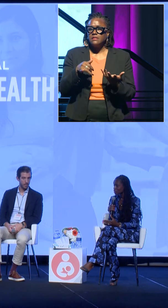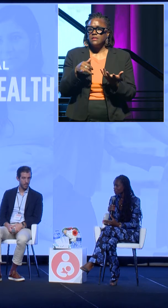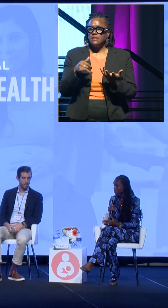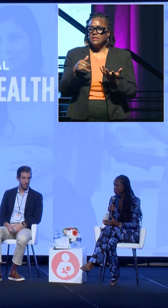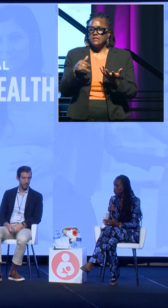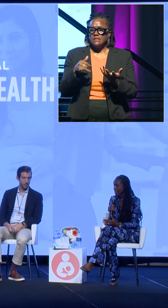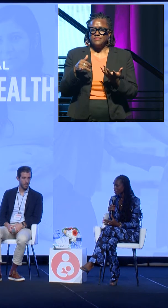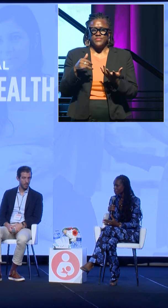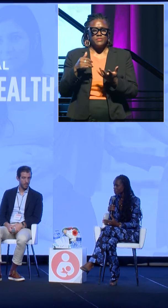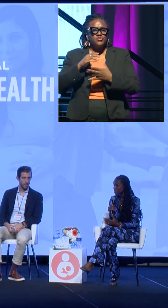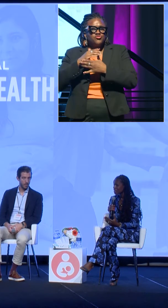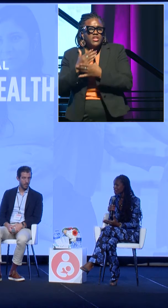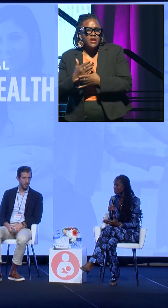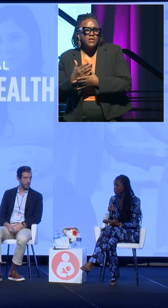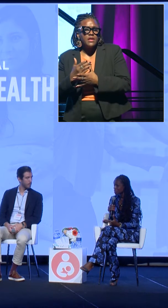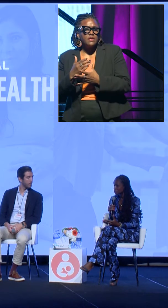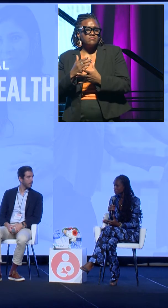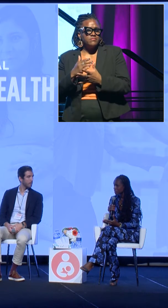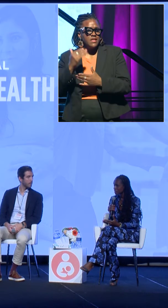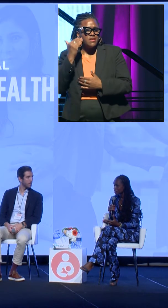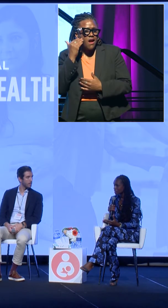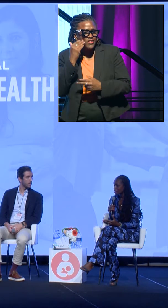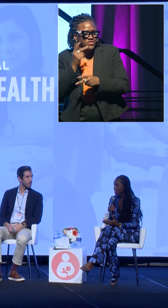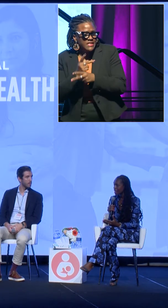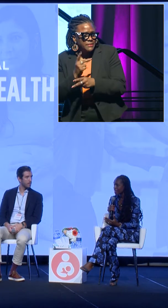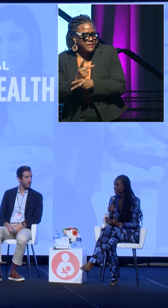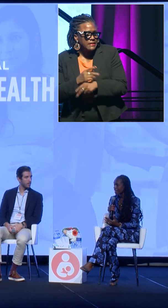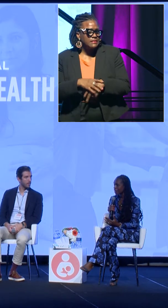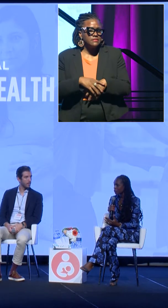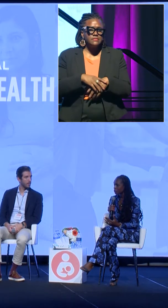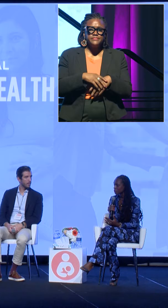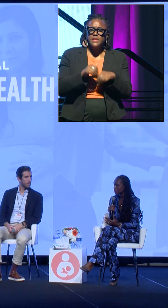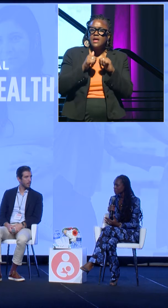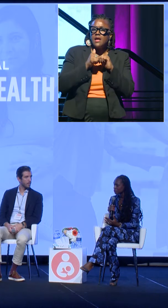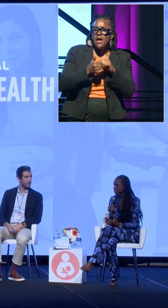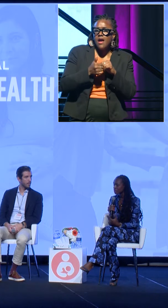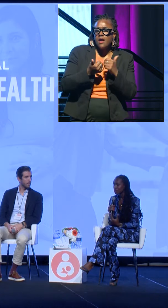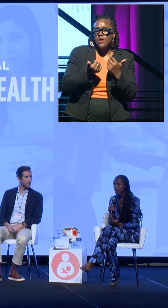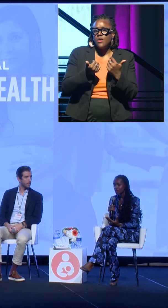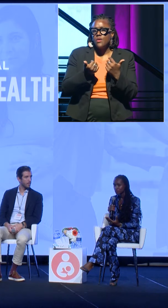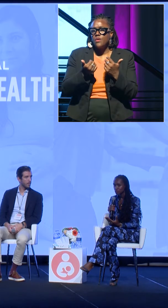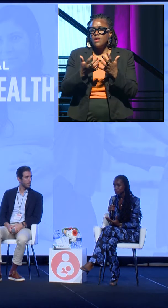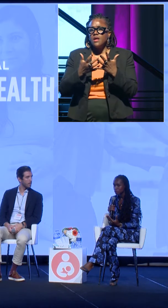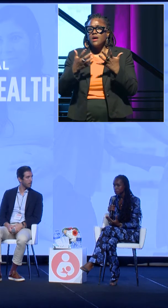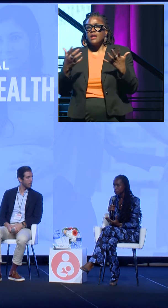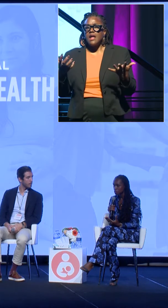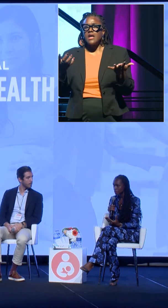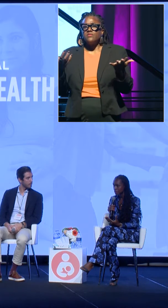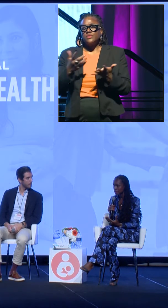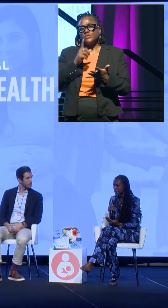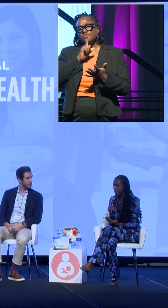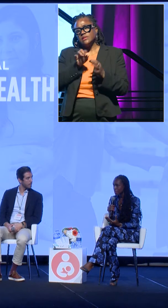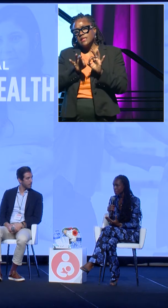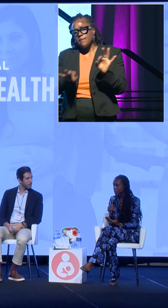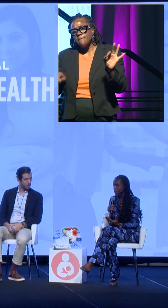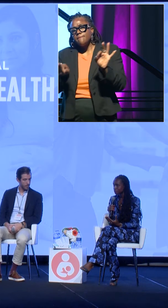Milan was sharing around the knowledge keeping, and how a lot of what's really